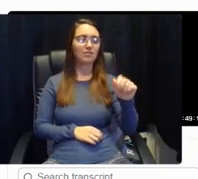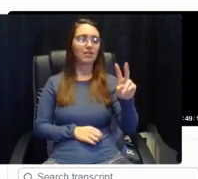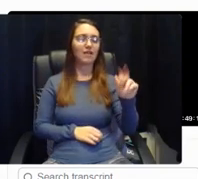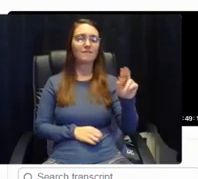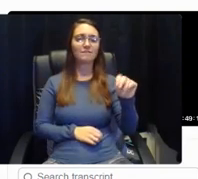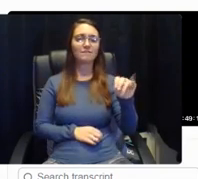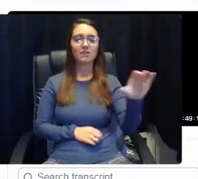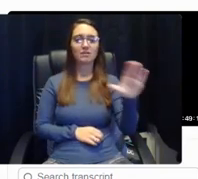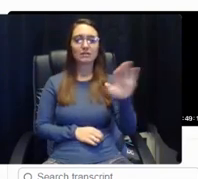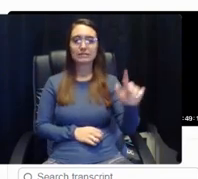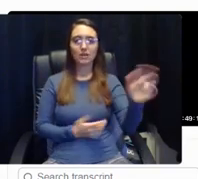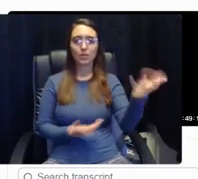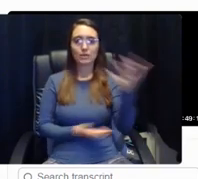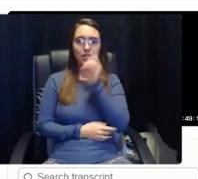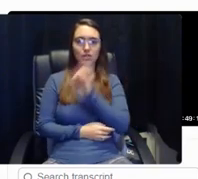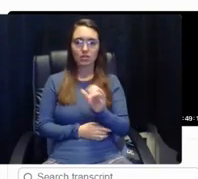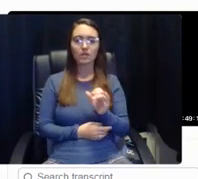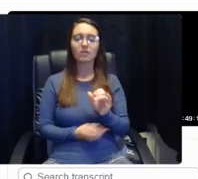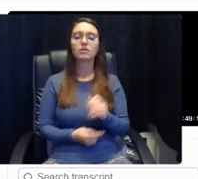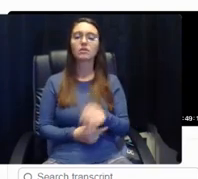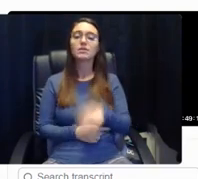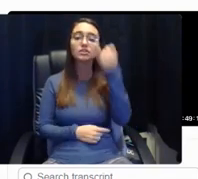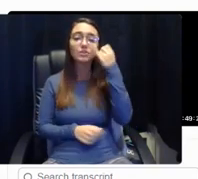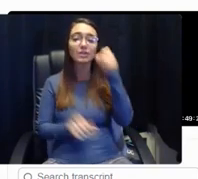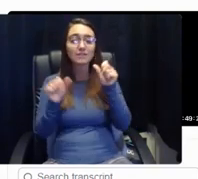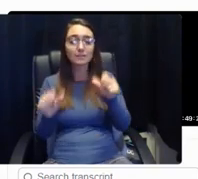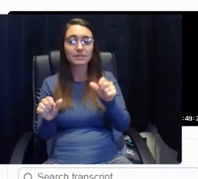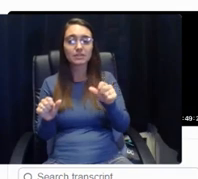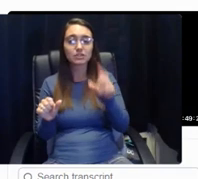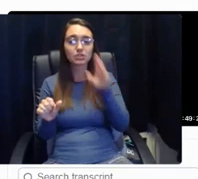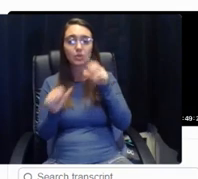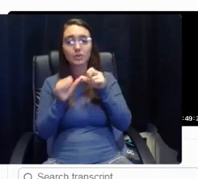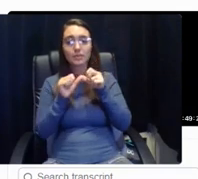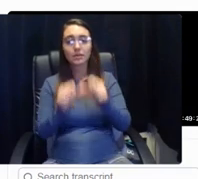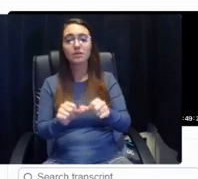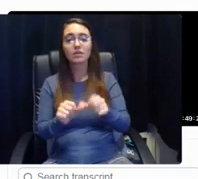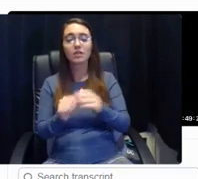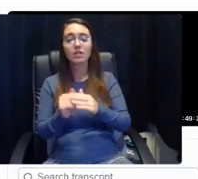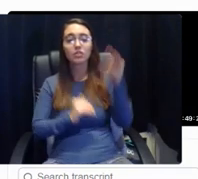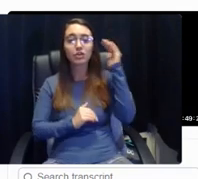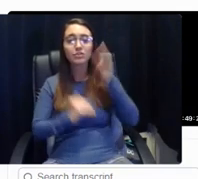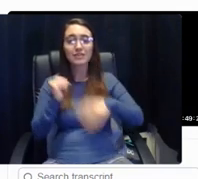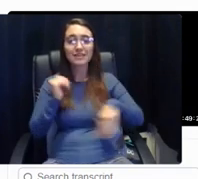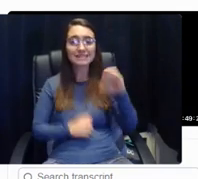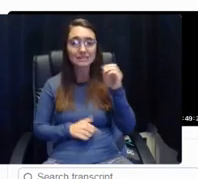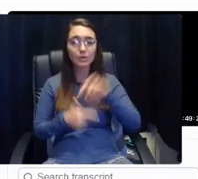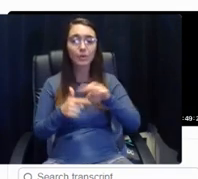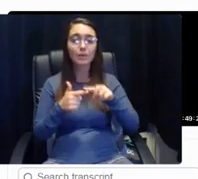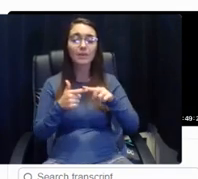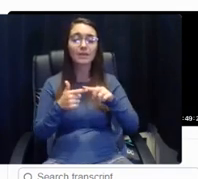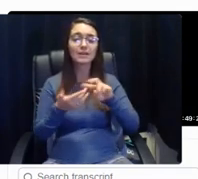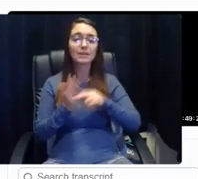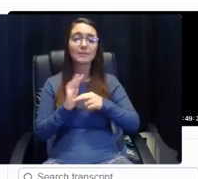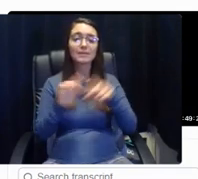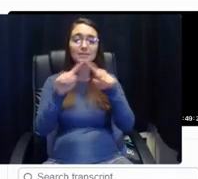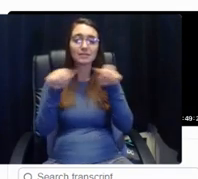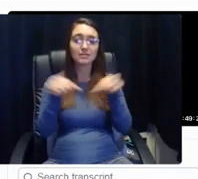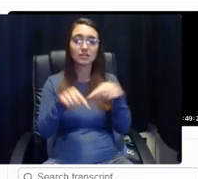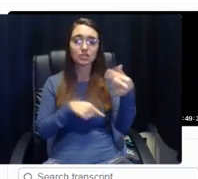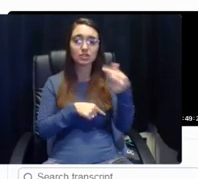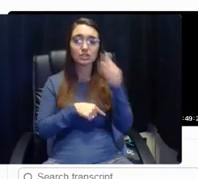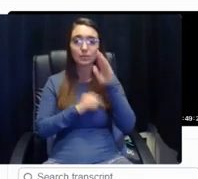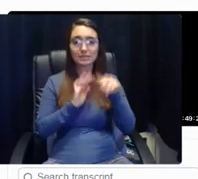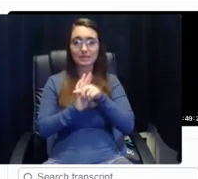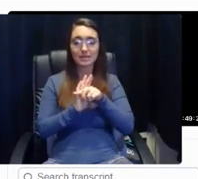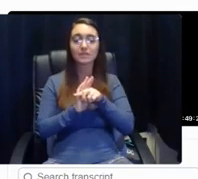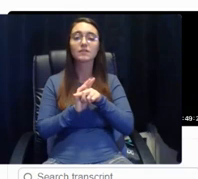And when the potential is less than 0, that means your delta G will be negative. So